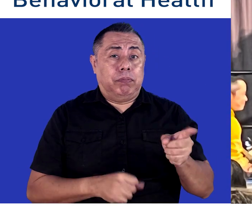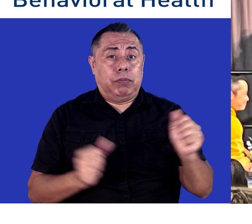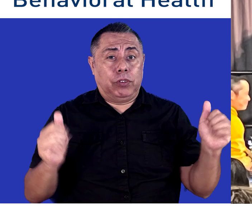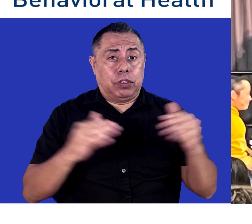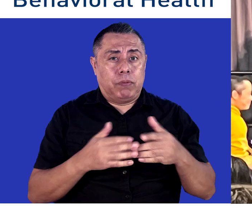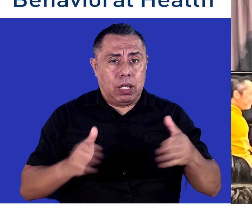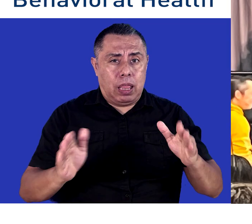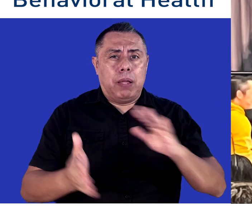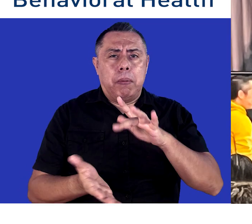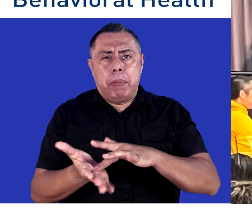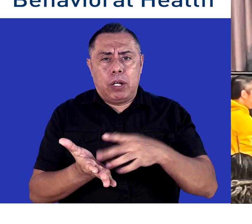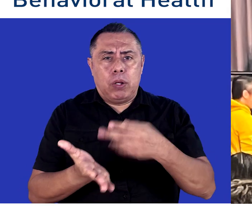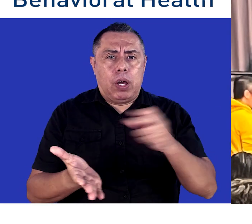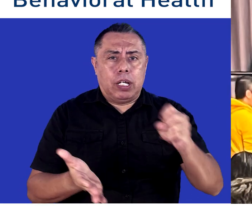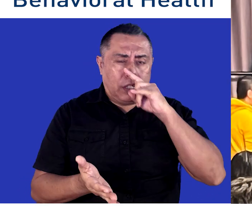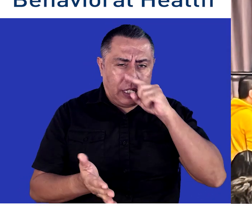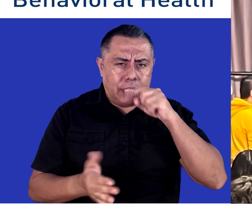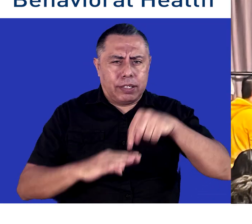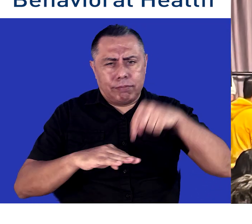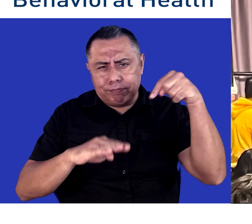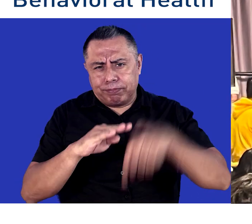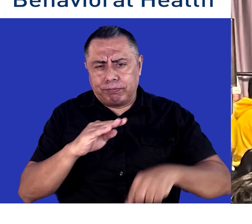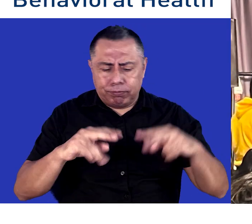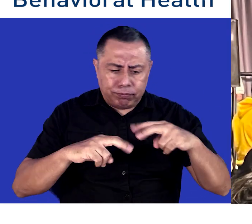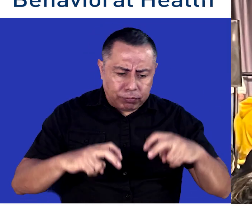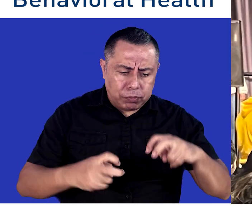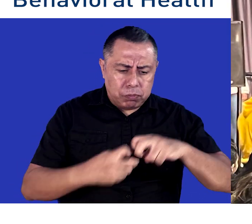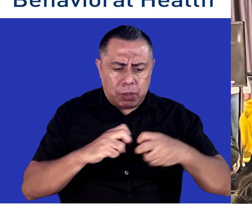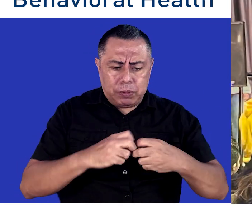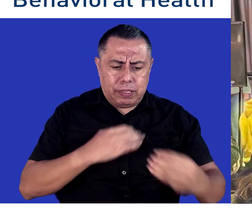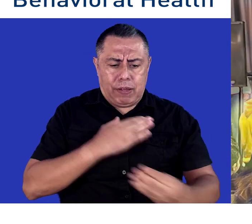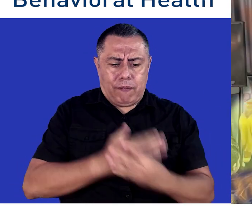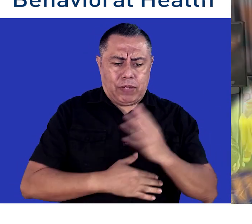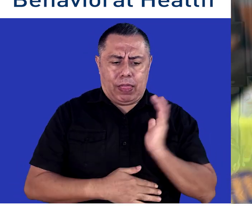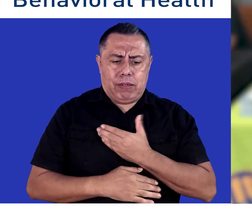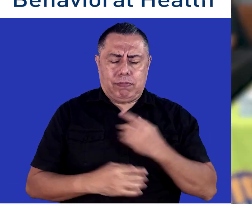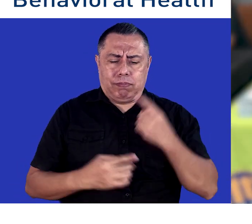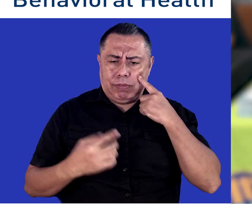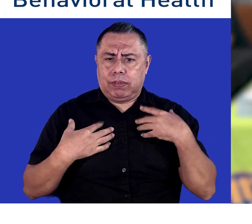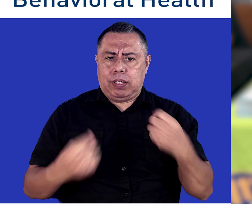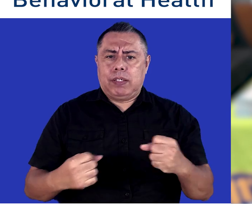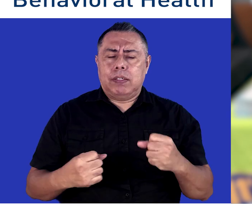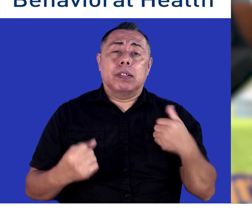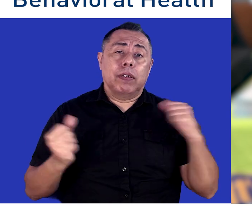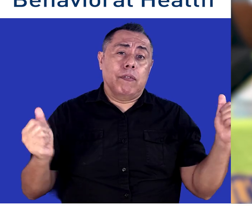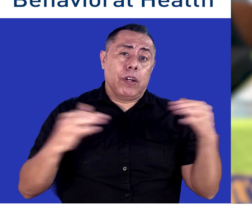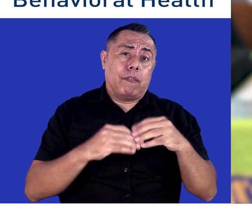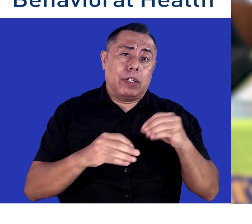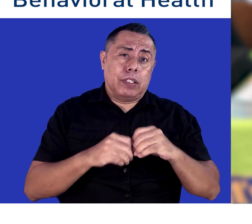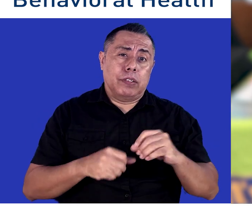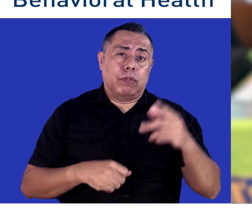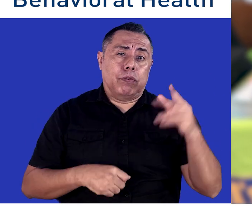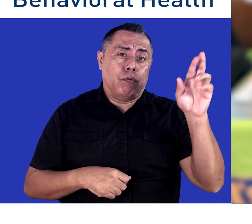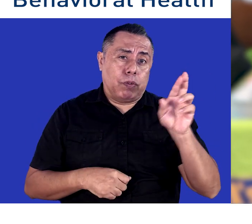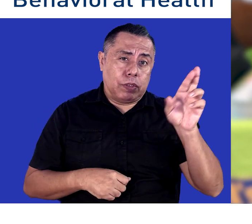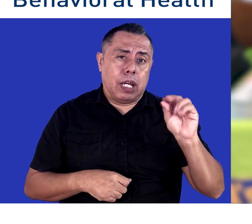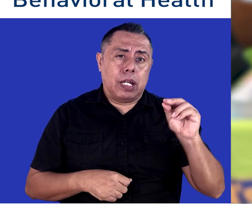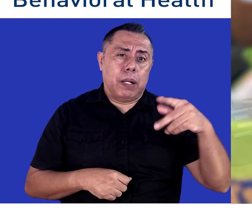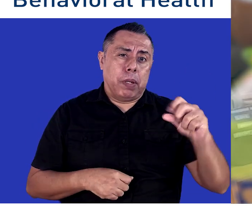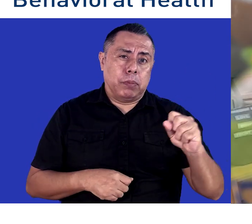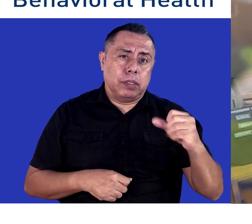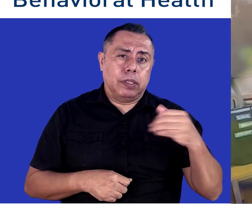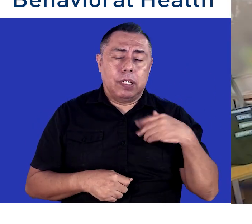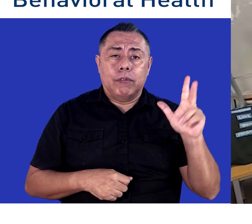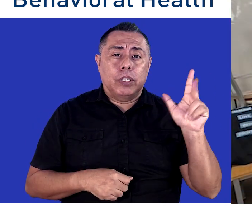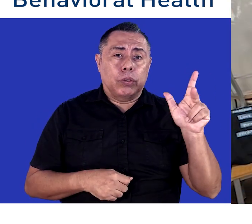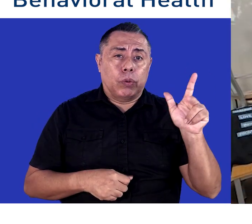middle and high schoolers to dive deeper into issues affecting their wellness. Conferences were held in Riverside and Palm Springs.